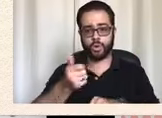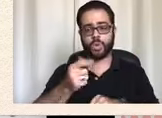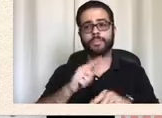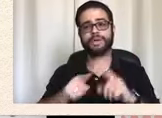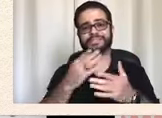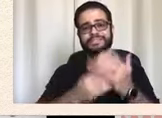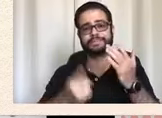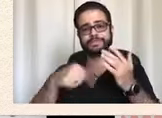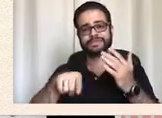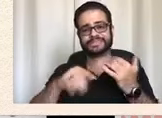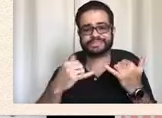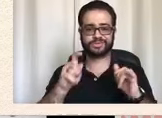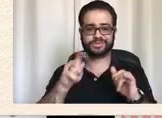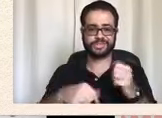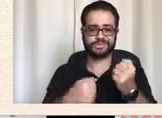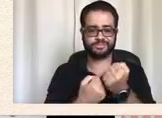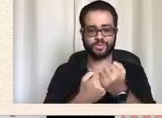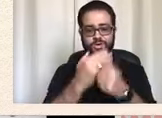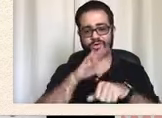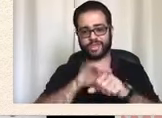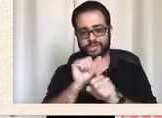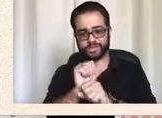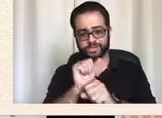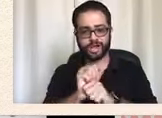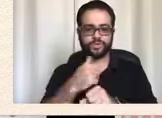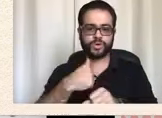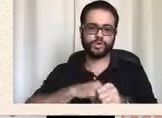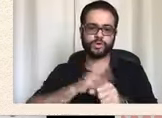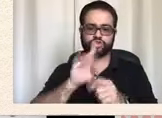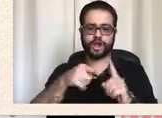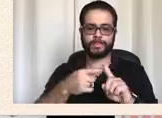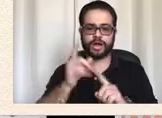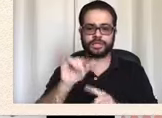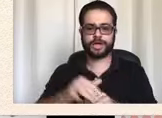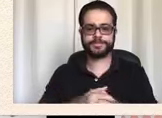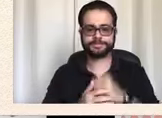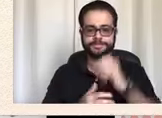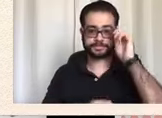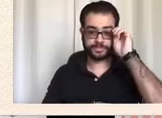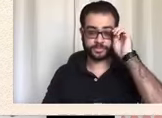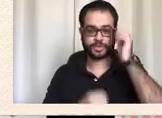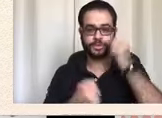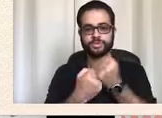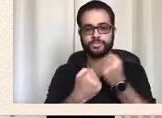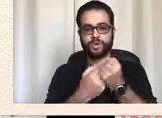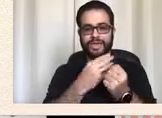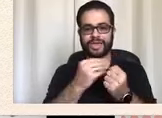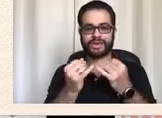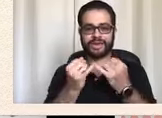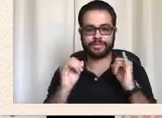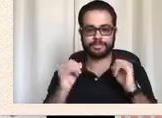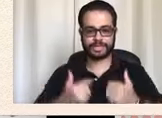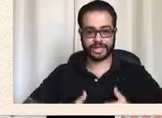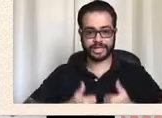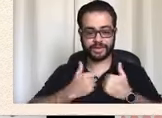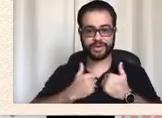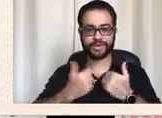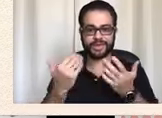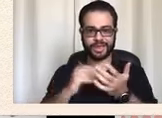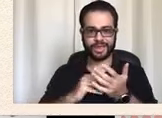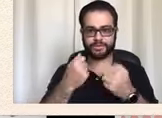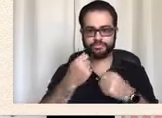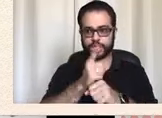site. And so we're going to cover some of that. Supported and independent living. Again, being able to make those choices of where you want to live as